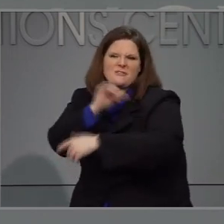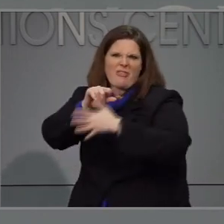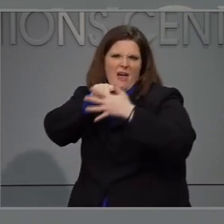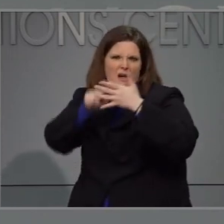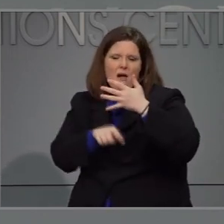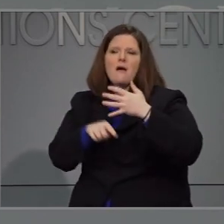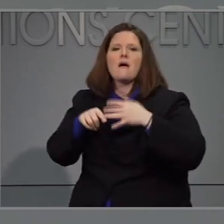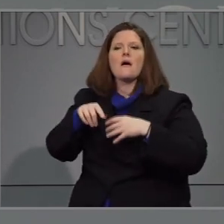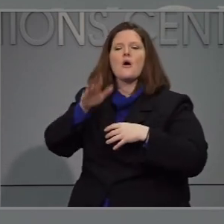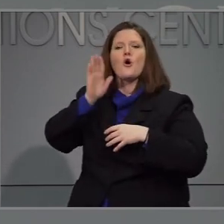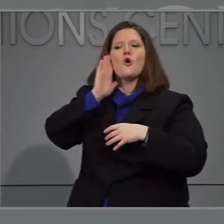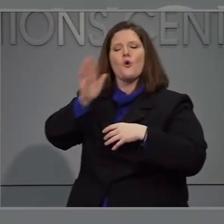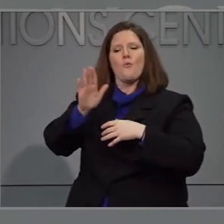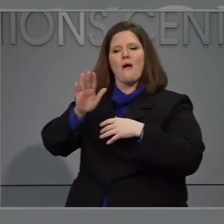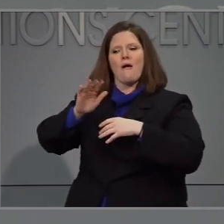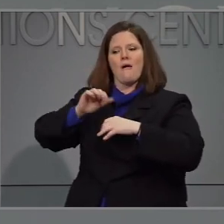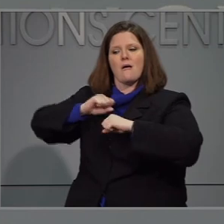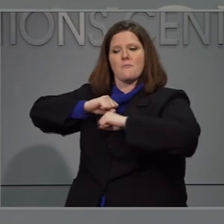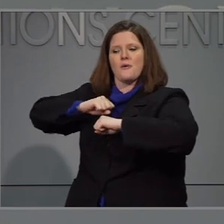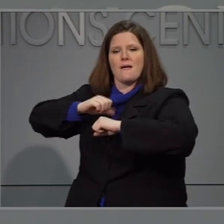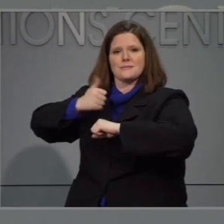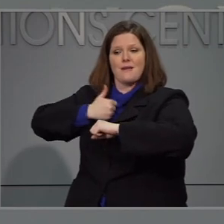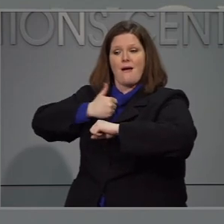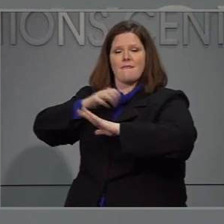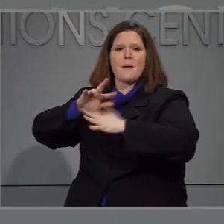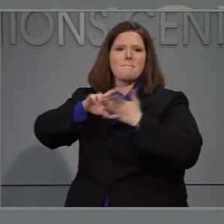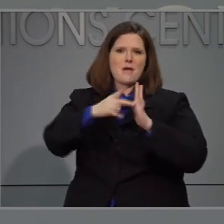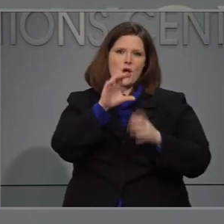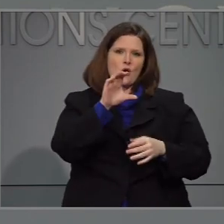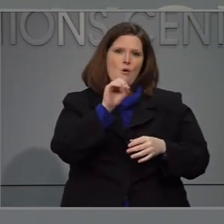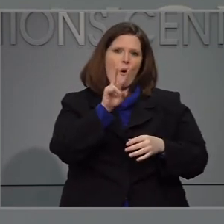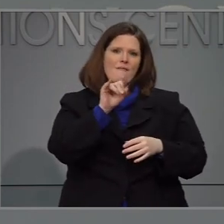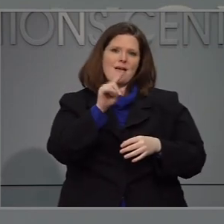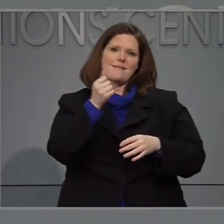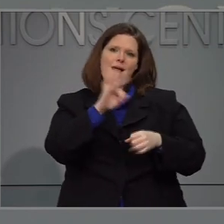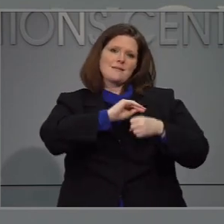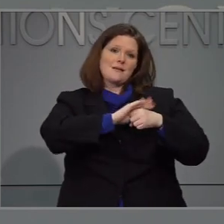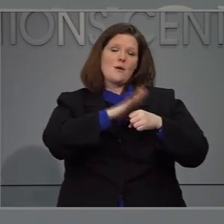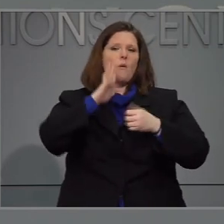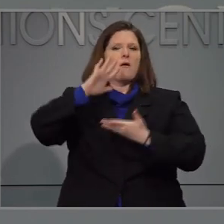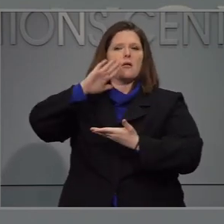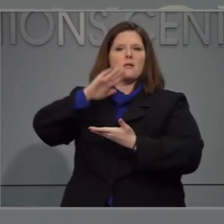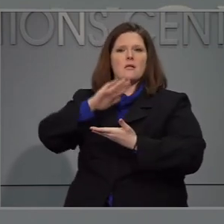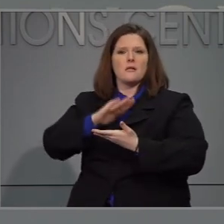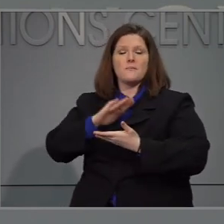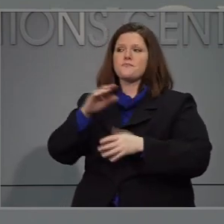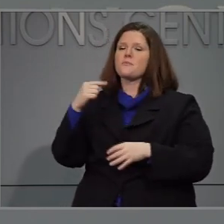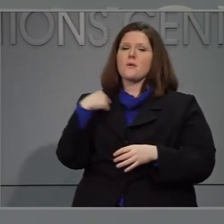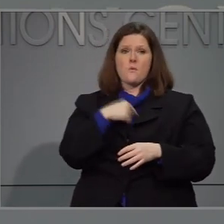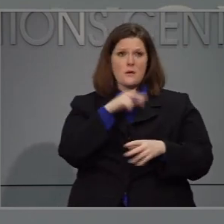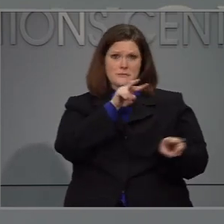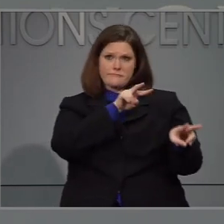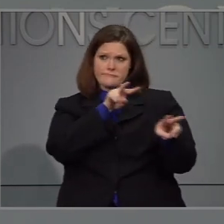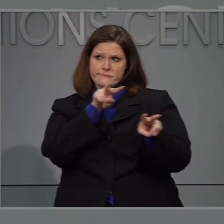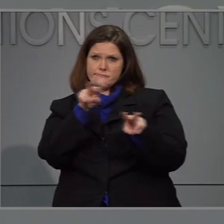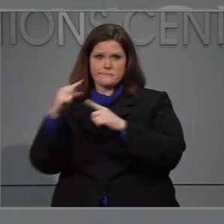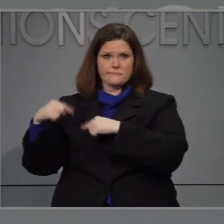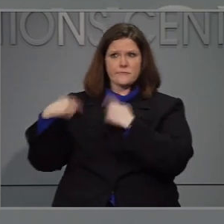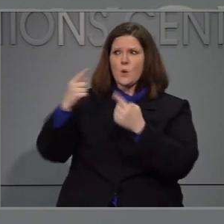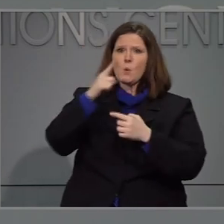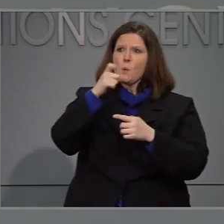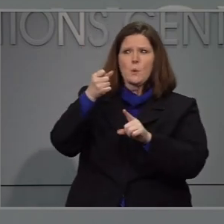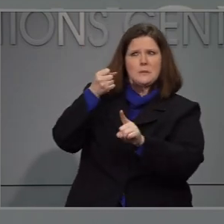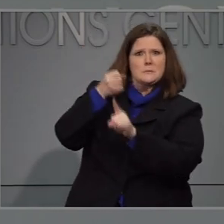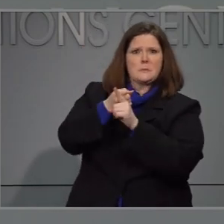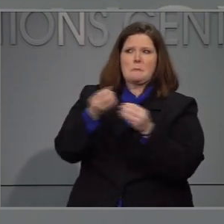going to fare in terms of fighting off COVID-19. The folks who we're seeing have bad reactions to COVID-19 are folks